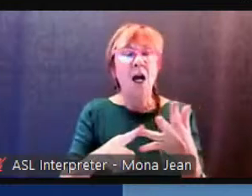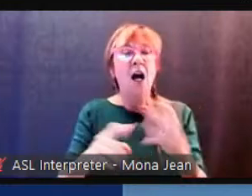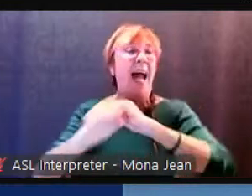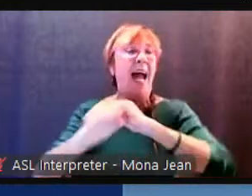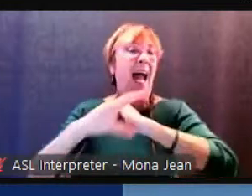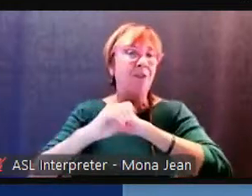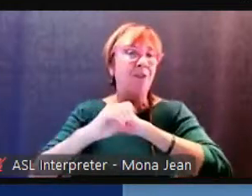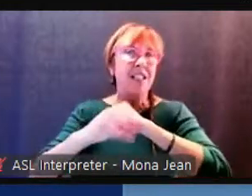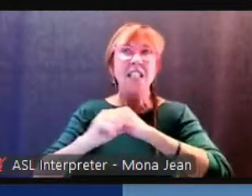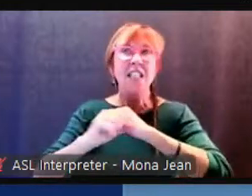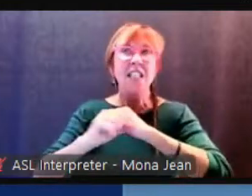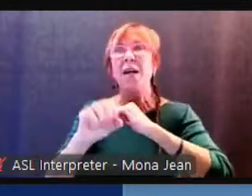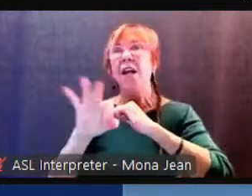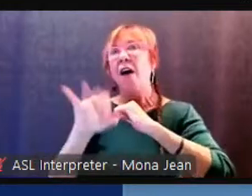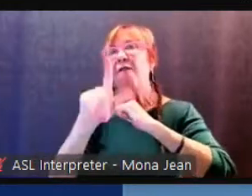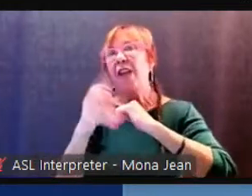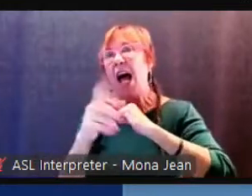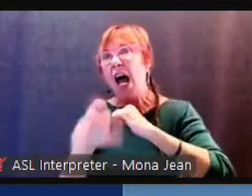as flyers, internet